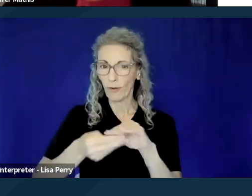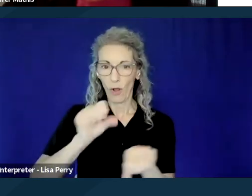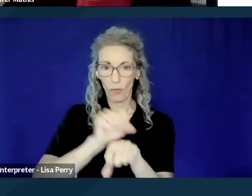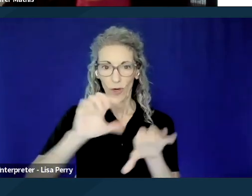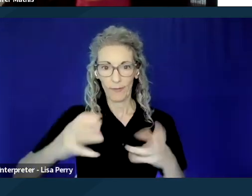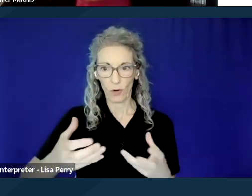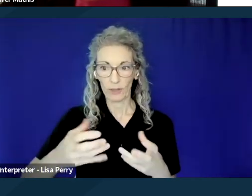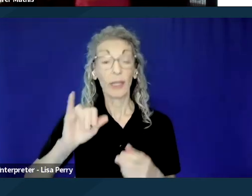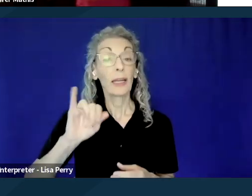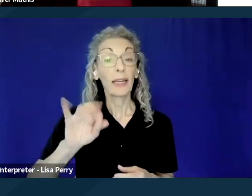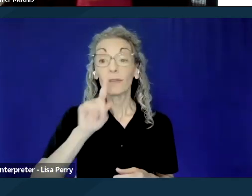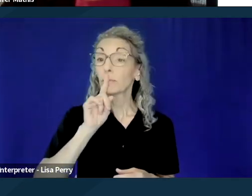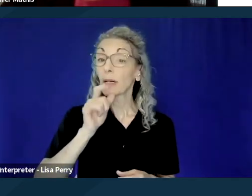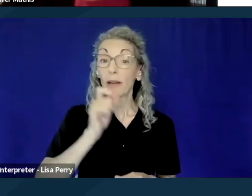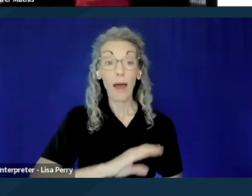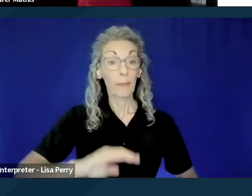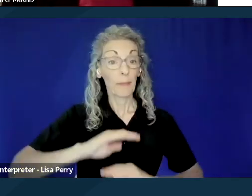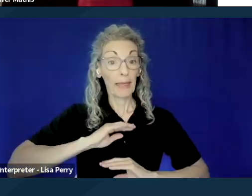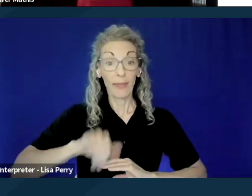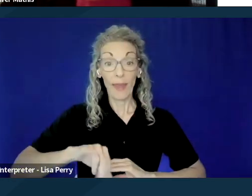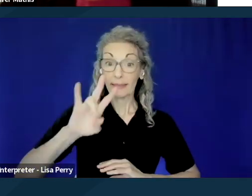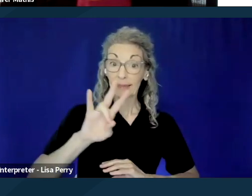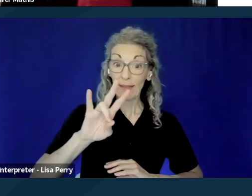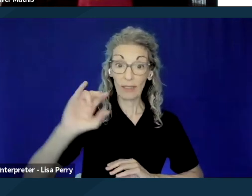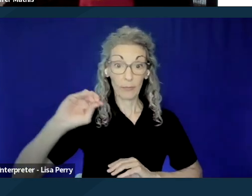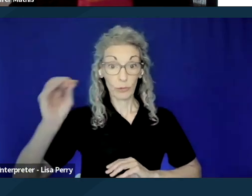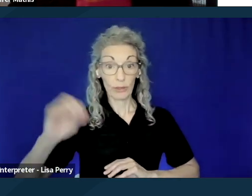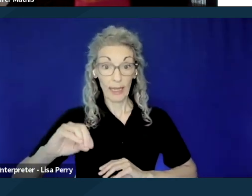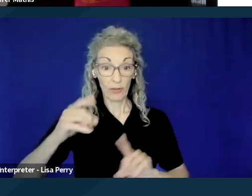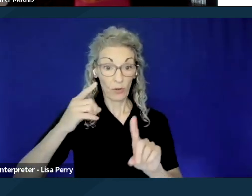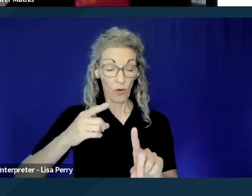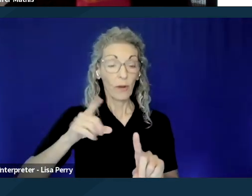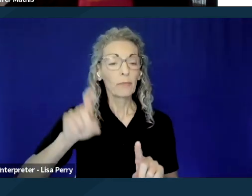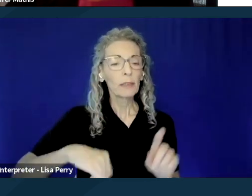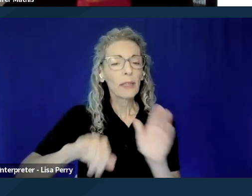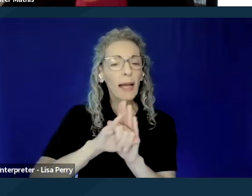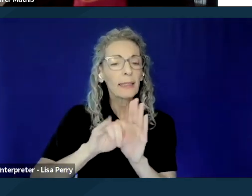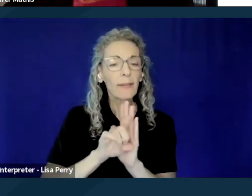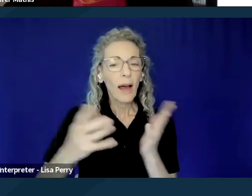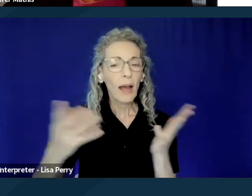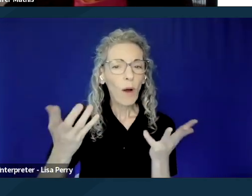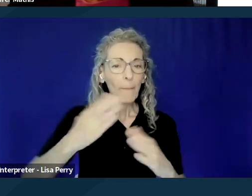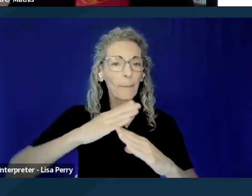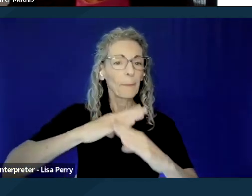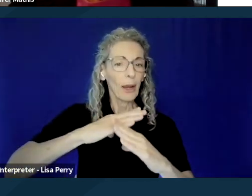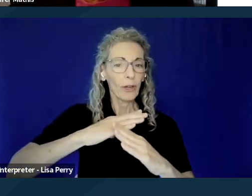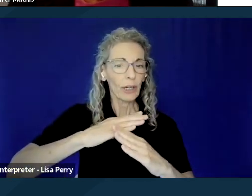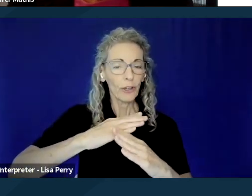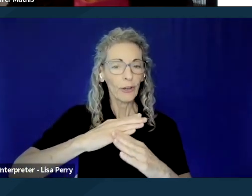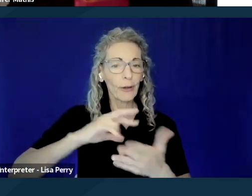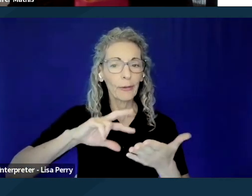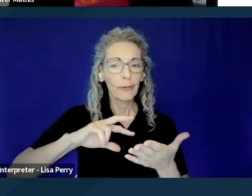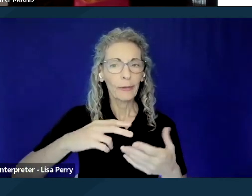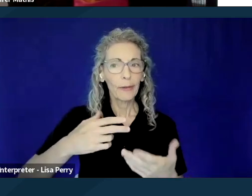meeting the 7% goal, then they're supposed to identify what are the barriers that are preventing us from